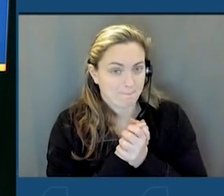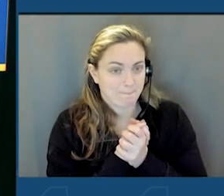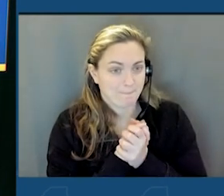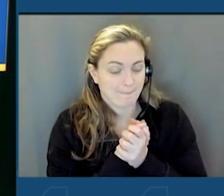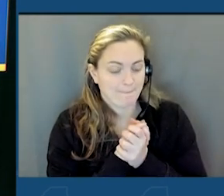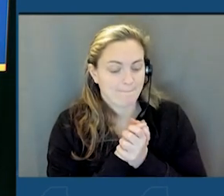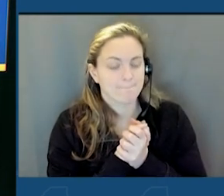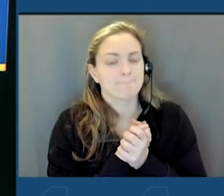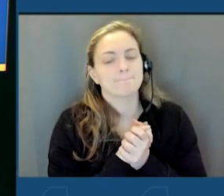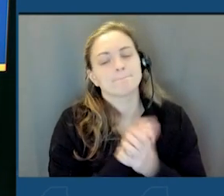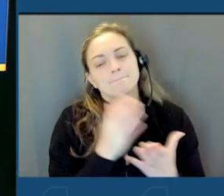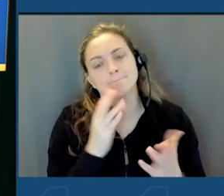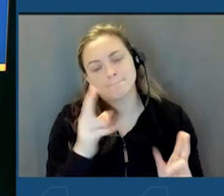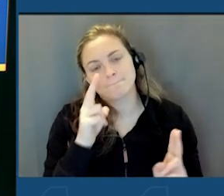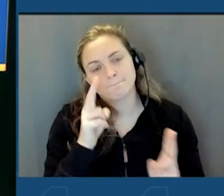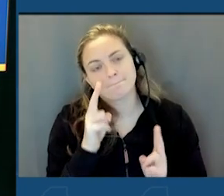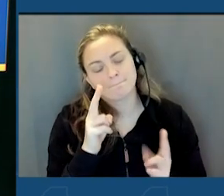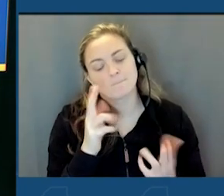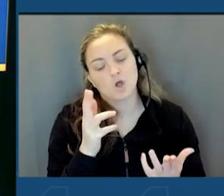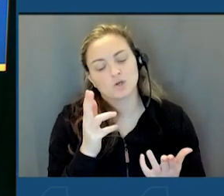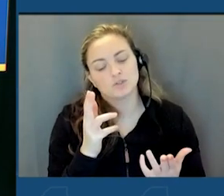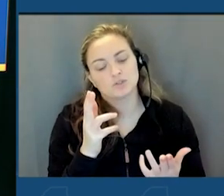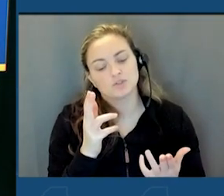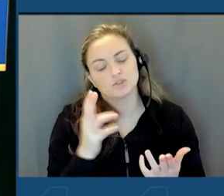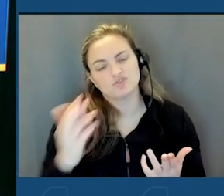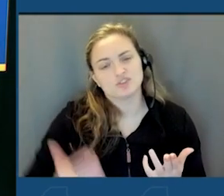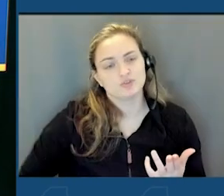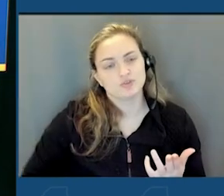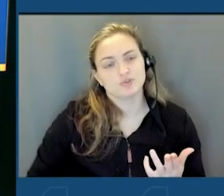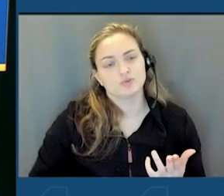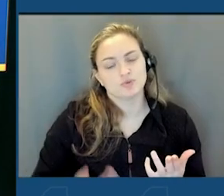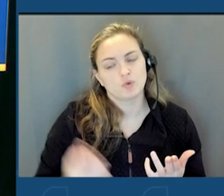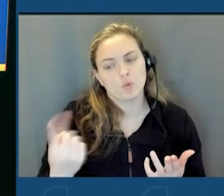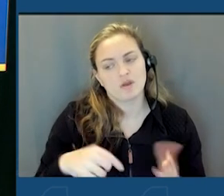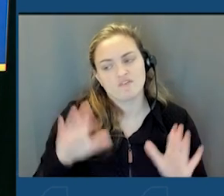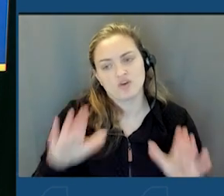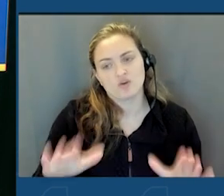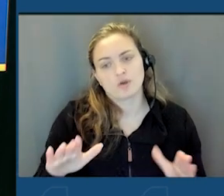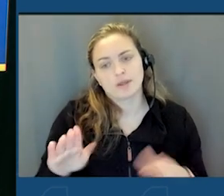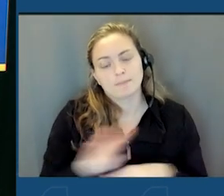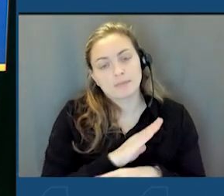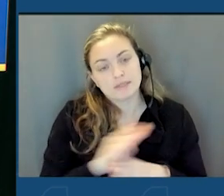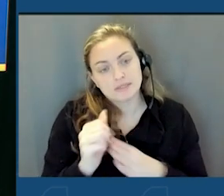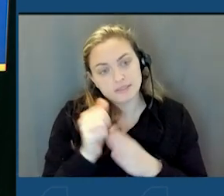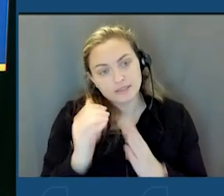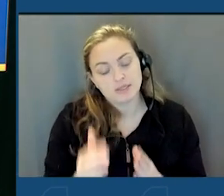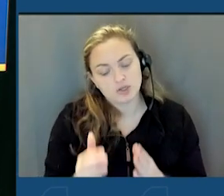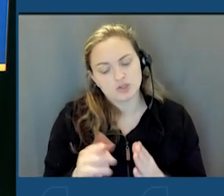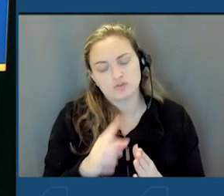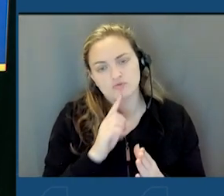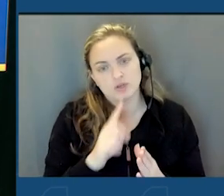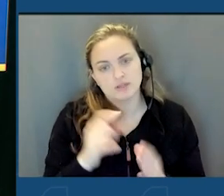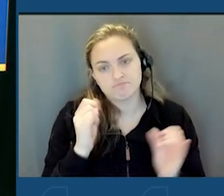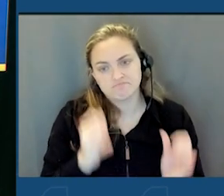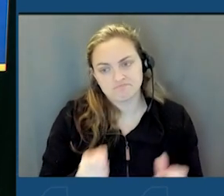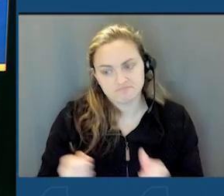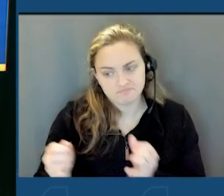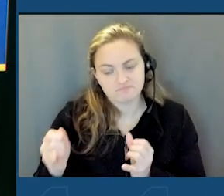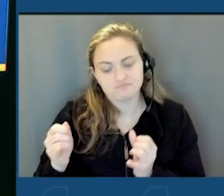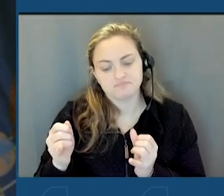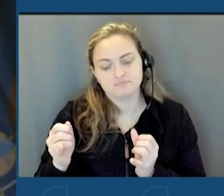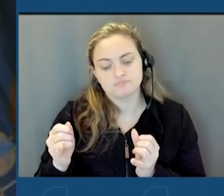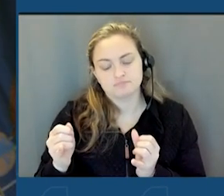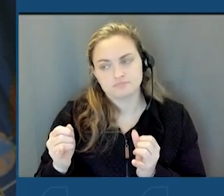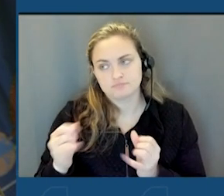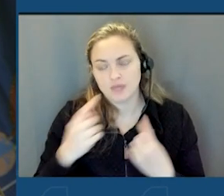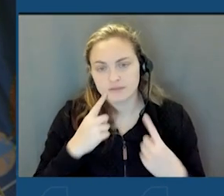I have the privilege to introduce one of our great business leaders, and really an individual who's overcome